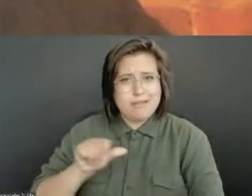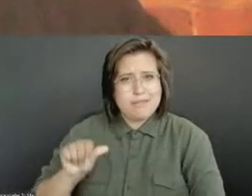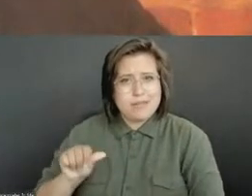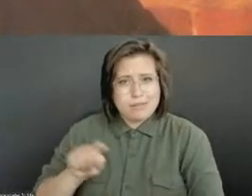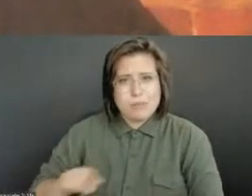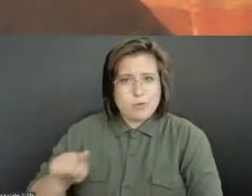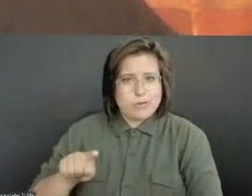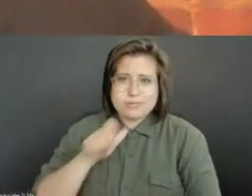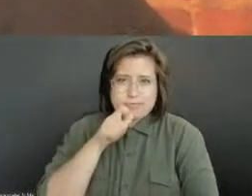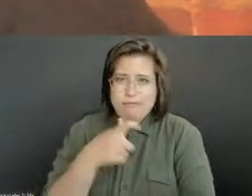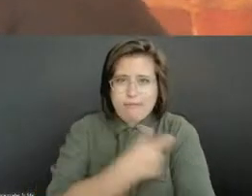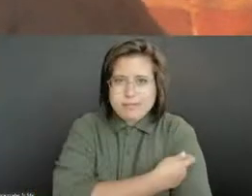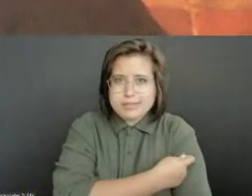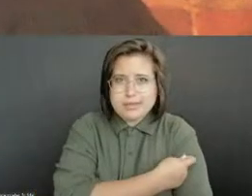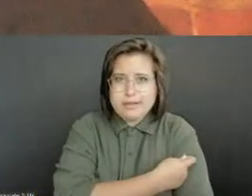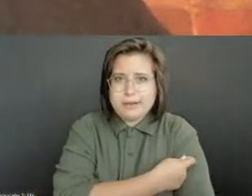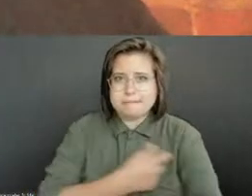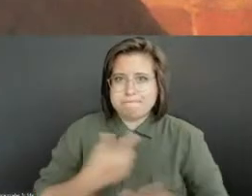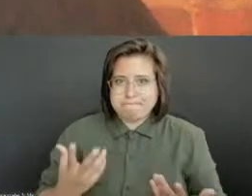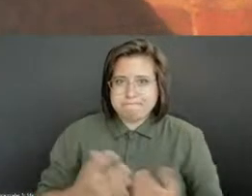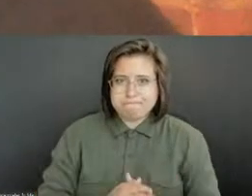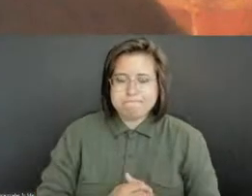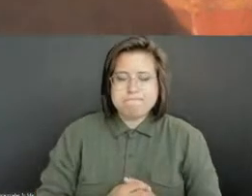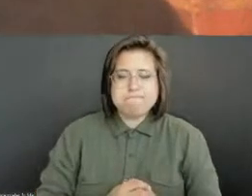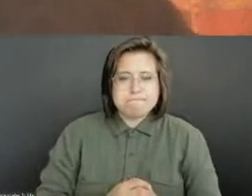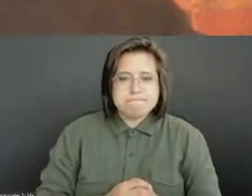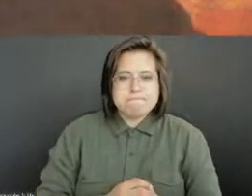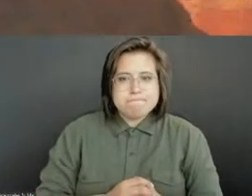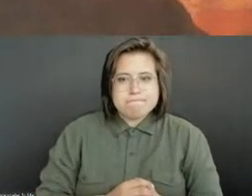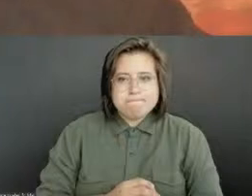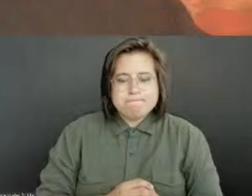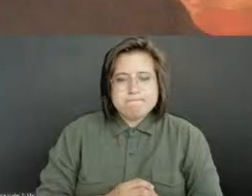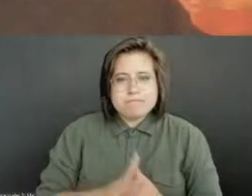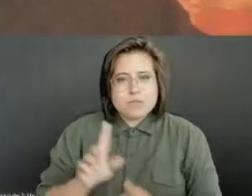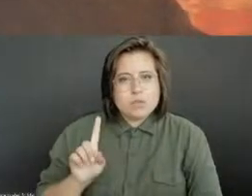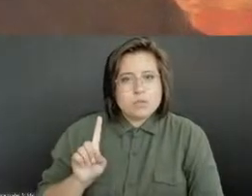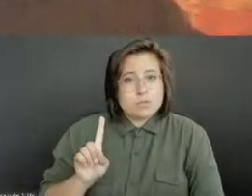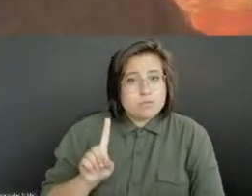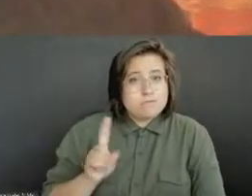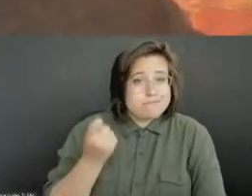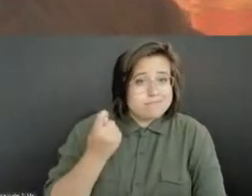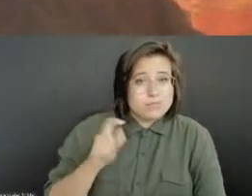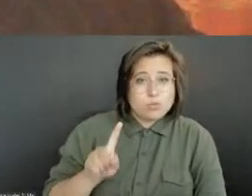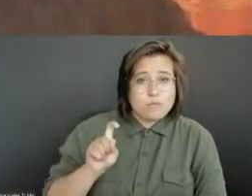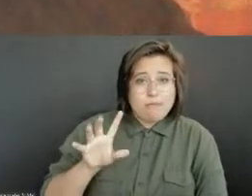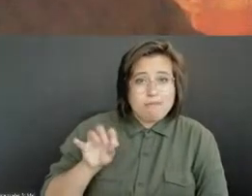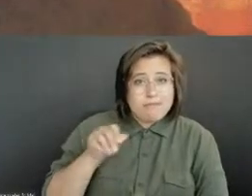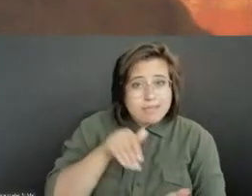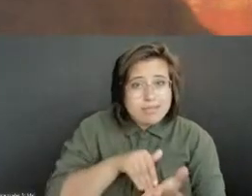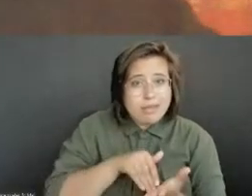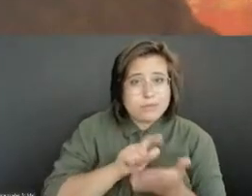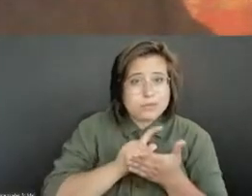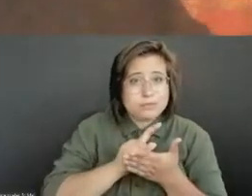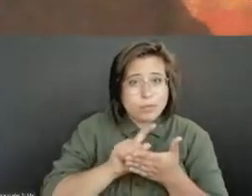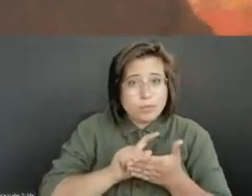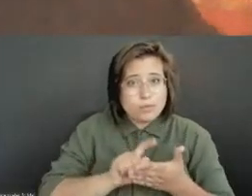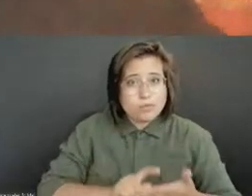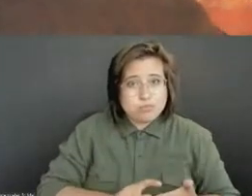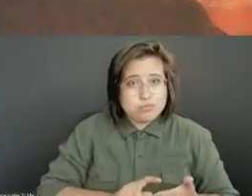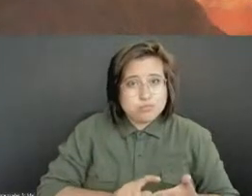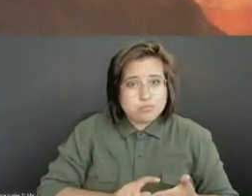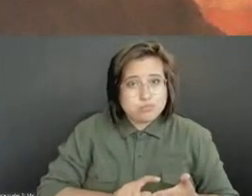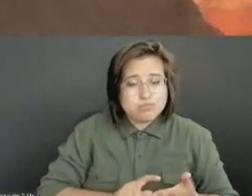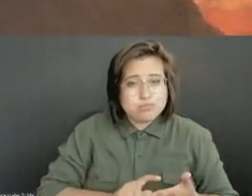not vaccinated. And at a rate of 150,000 per week, as the CDC site